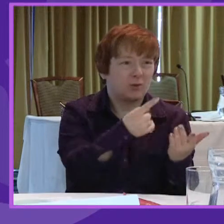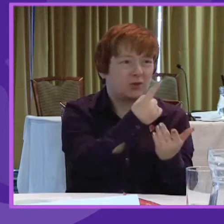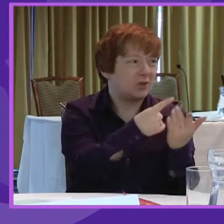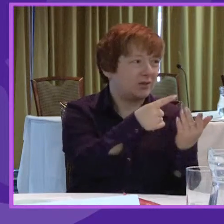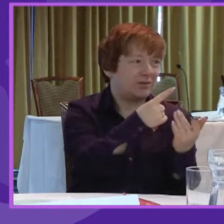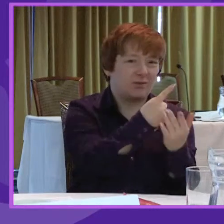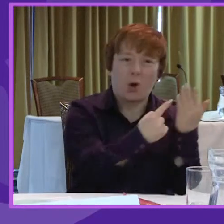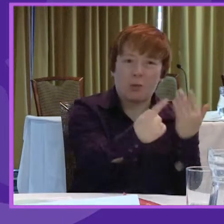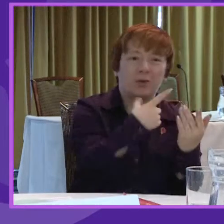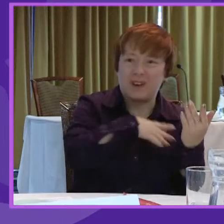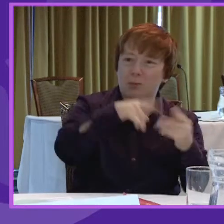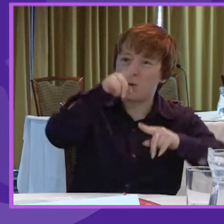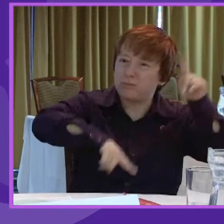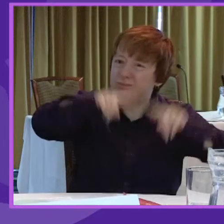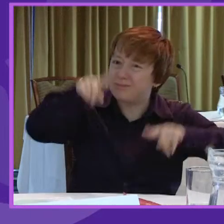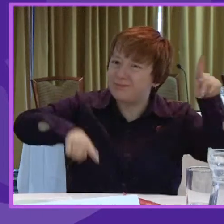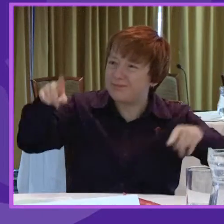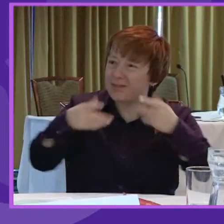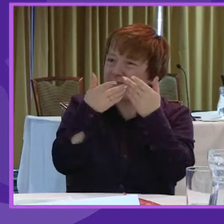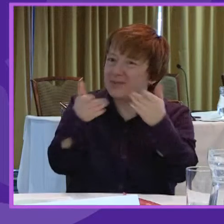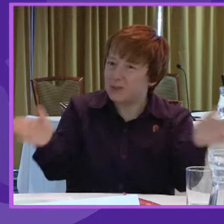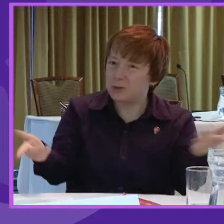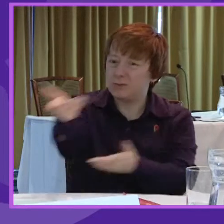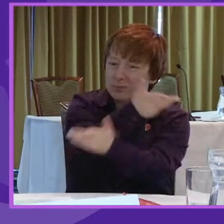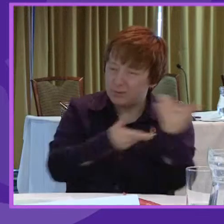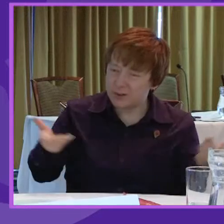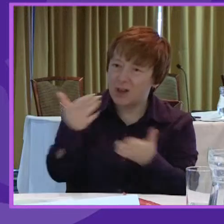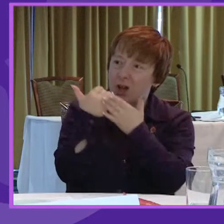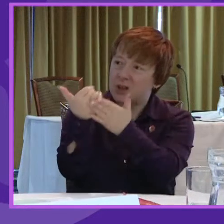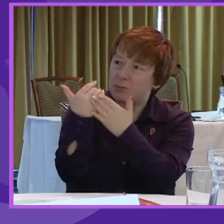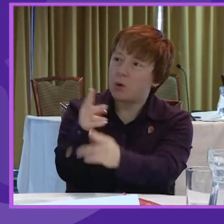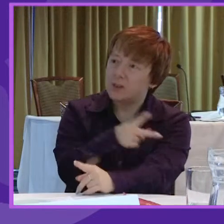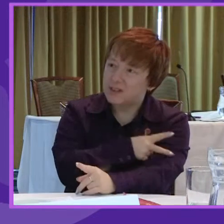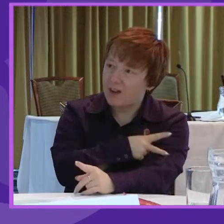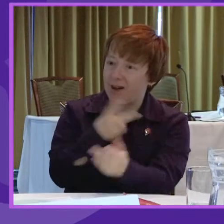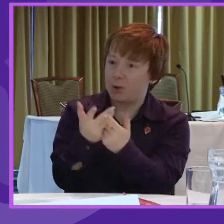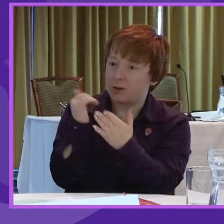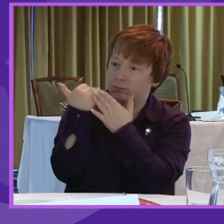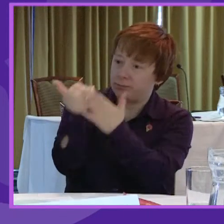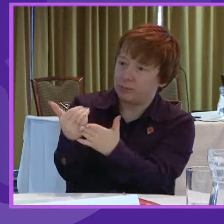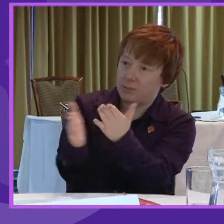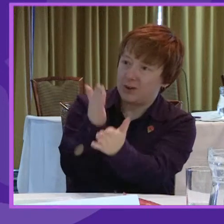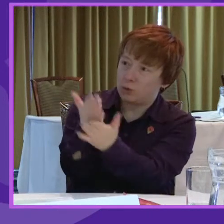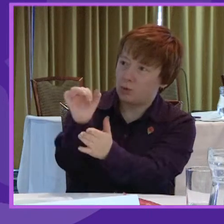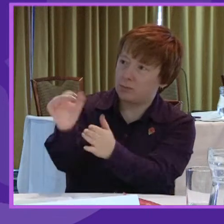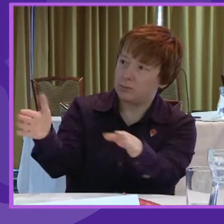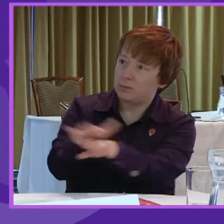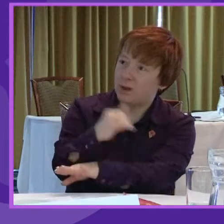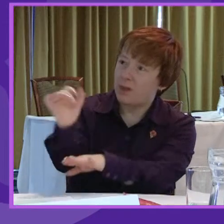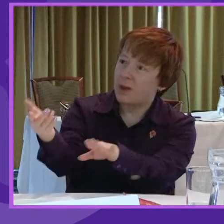to be a full range, and staff really need to be supported to do more work and more complex work.